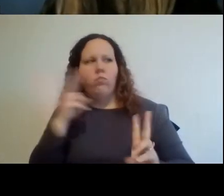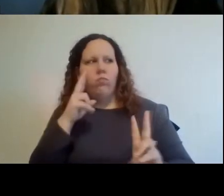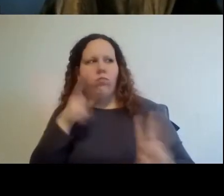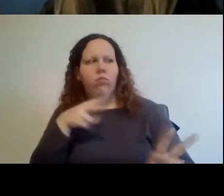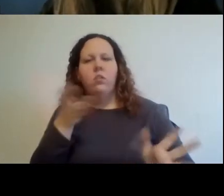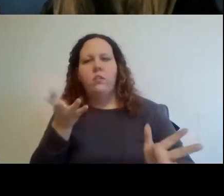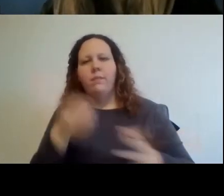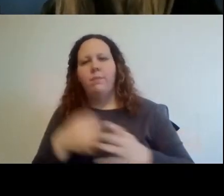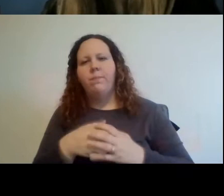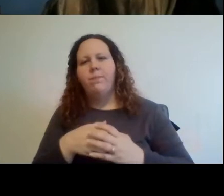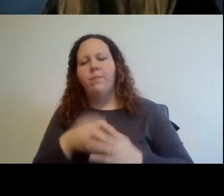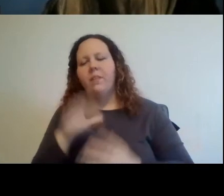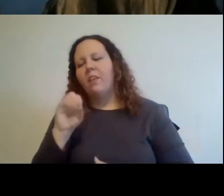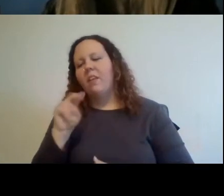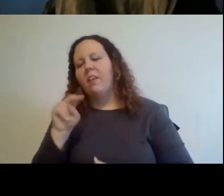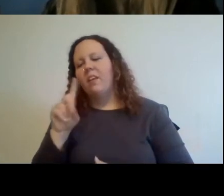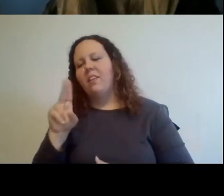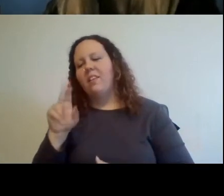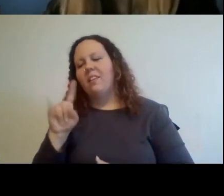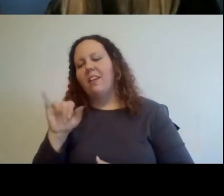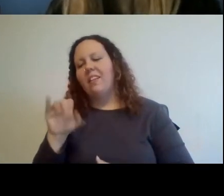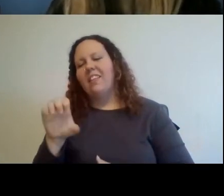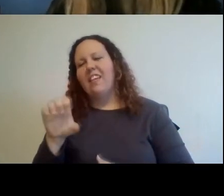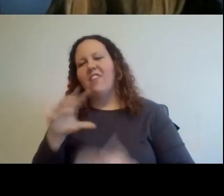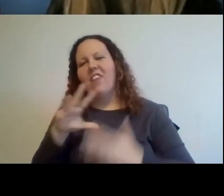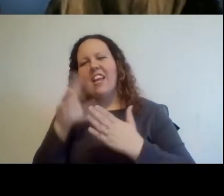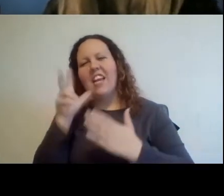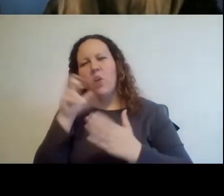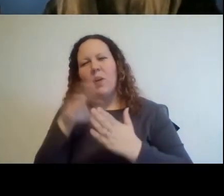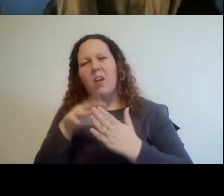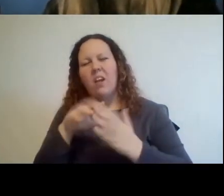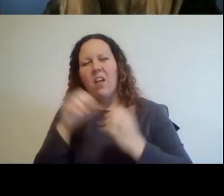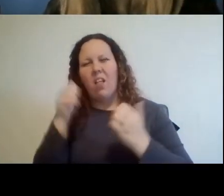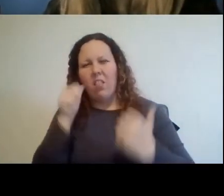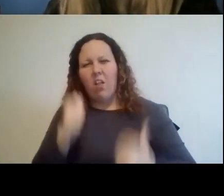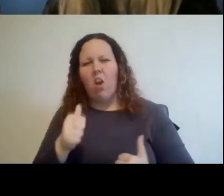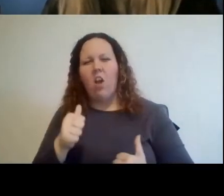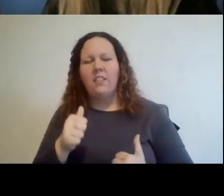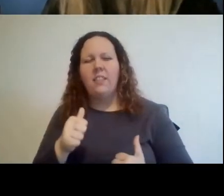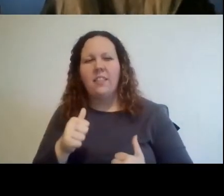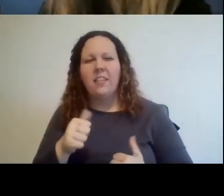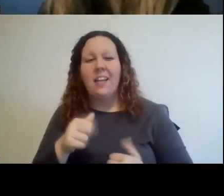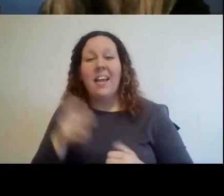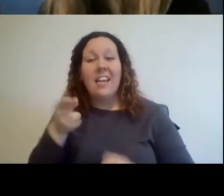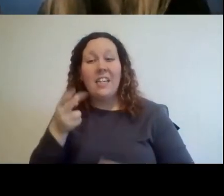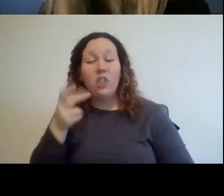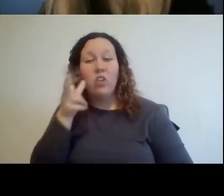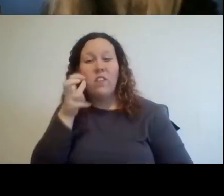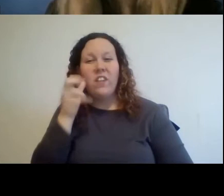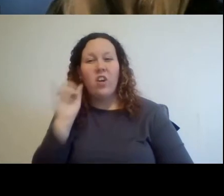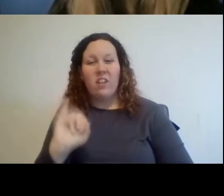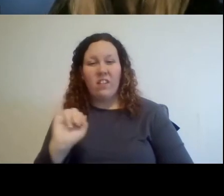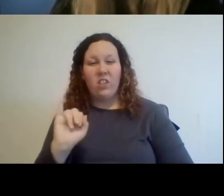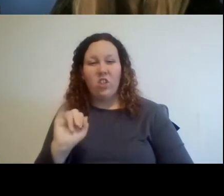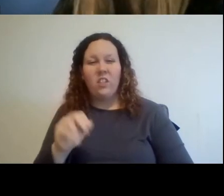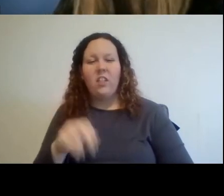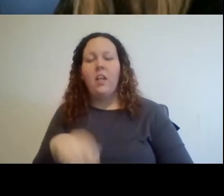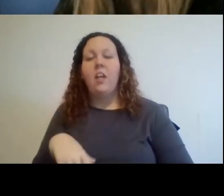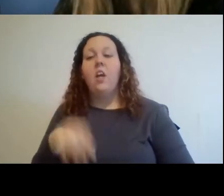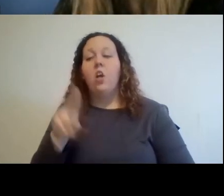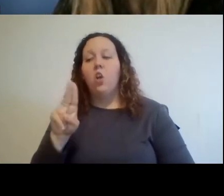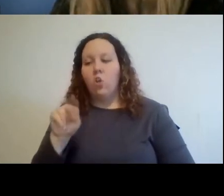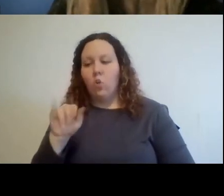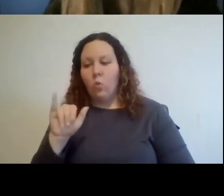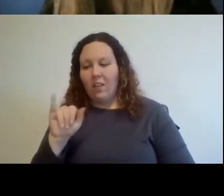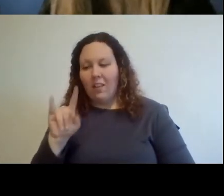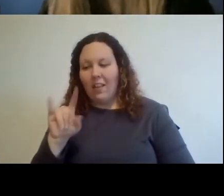Conductive hearing loss, normal hearing with history of ear infections. There's your unilateral hearing loss. Learning